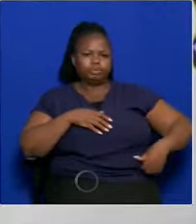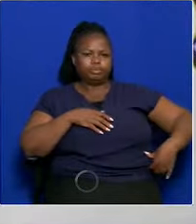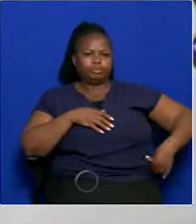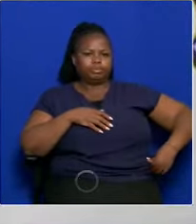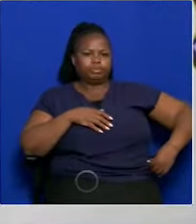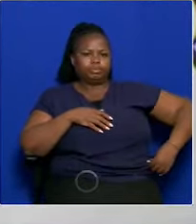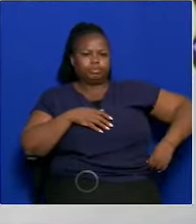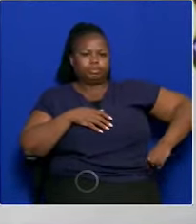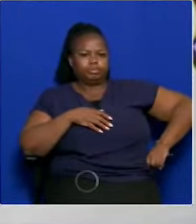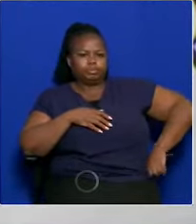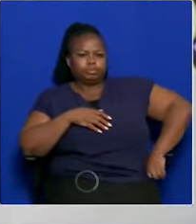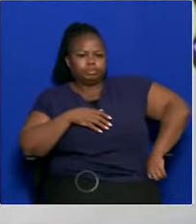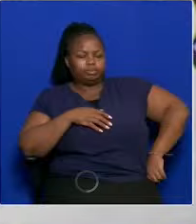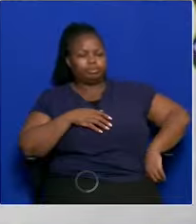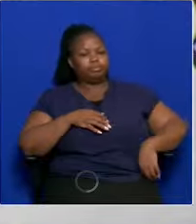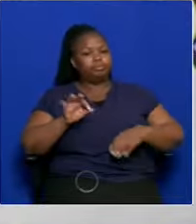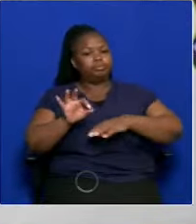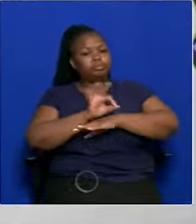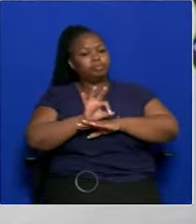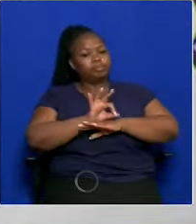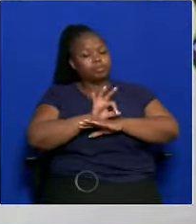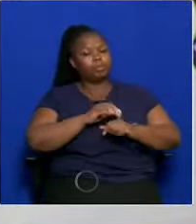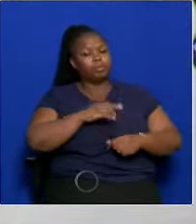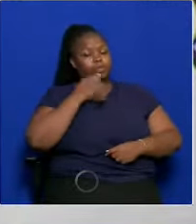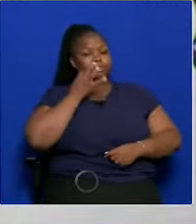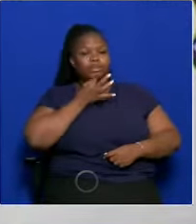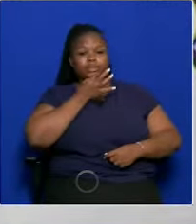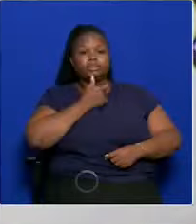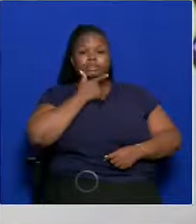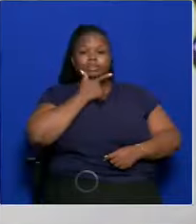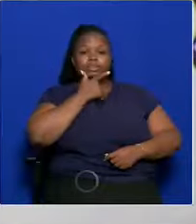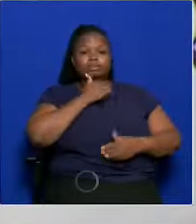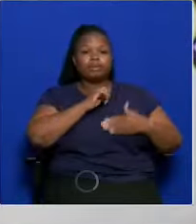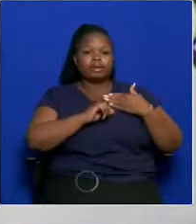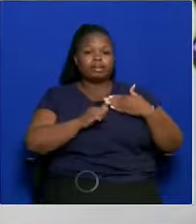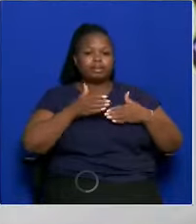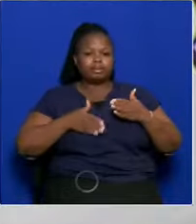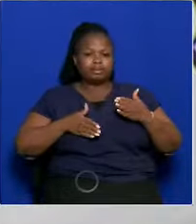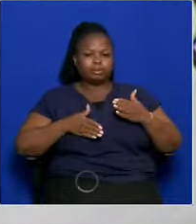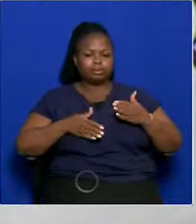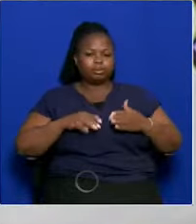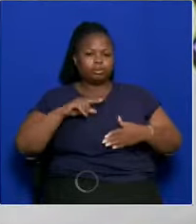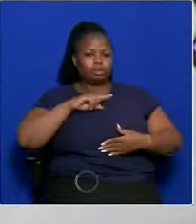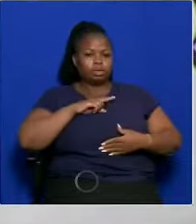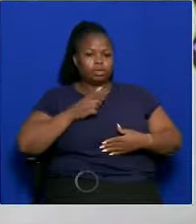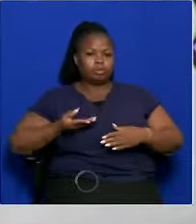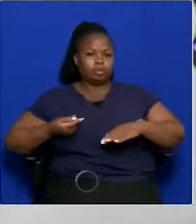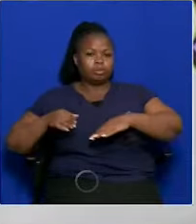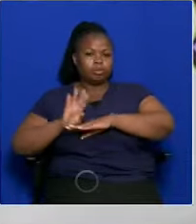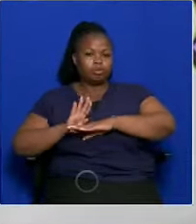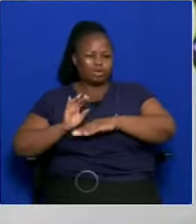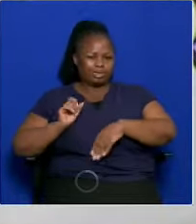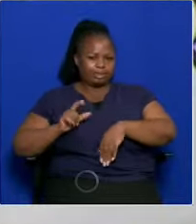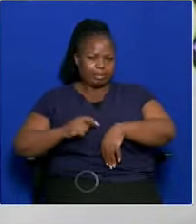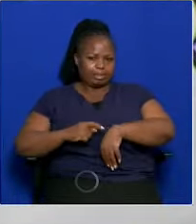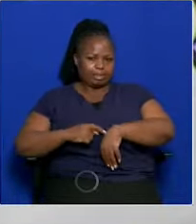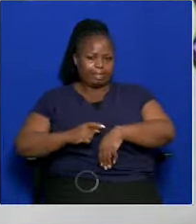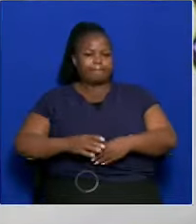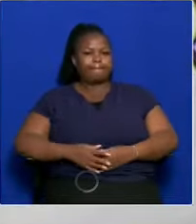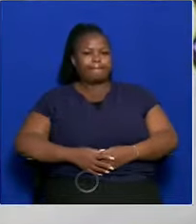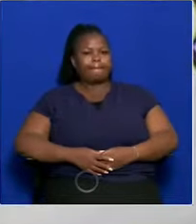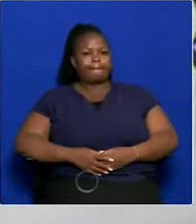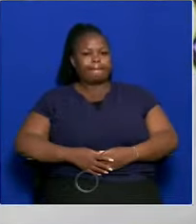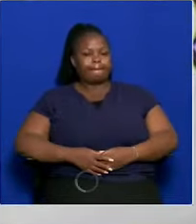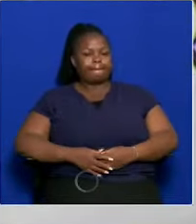our arrangement was month-end December because I get my bonus that time. And that is how we